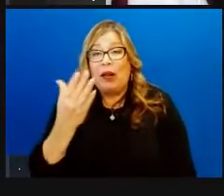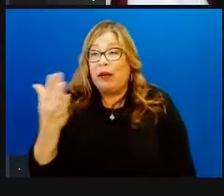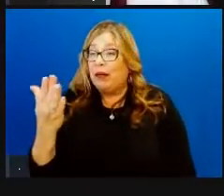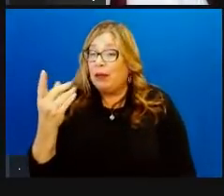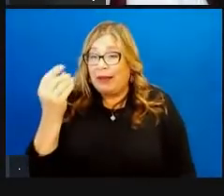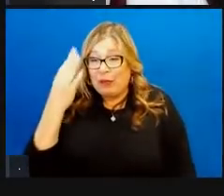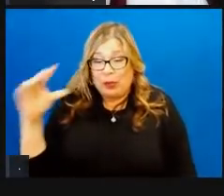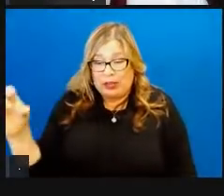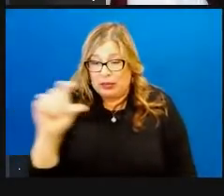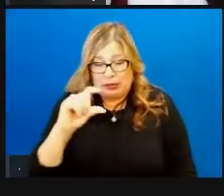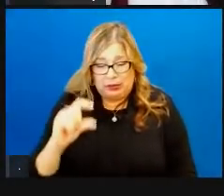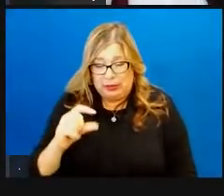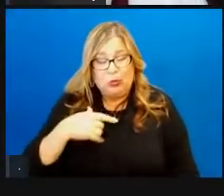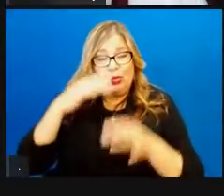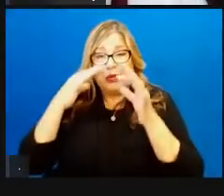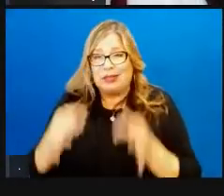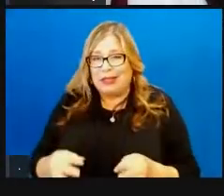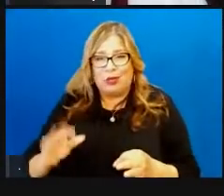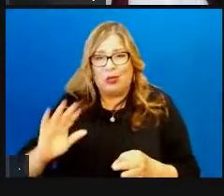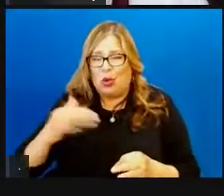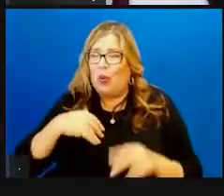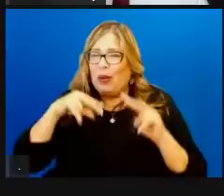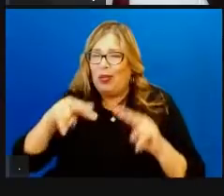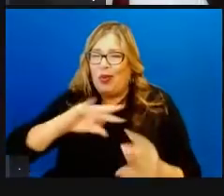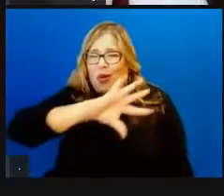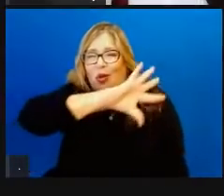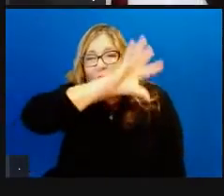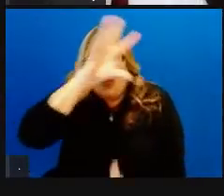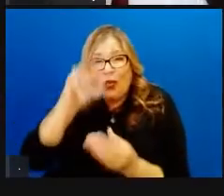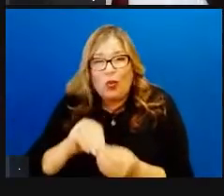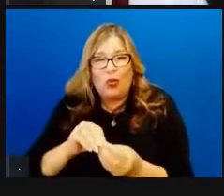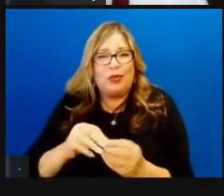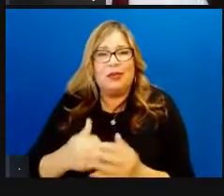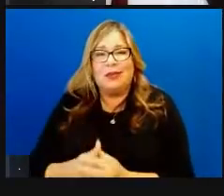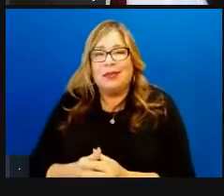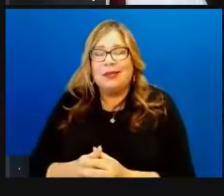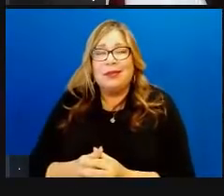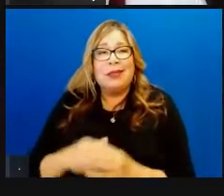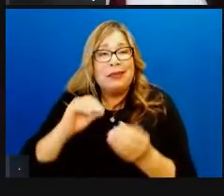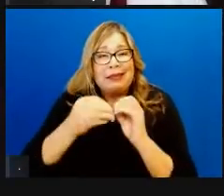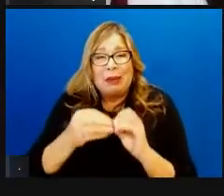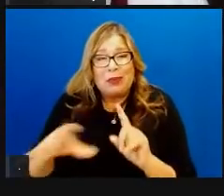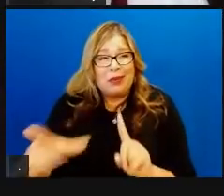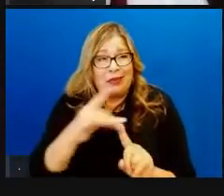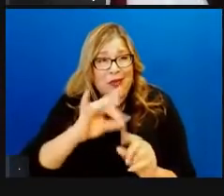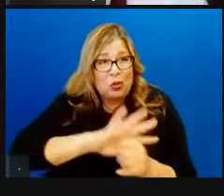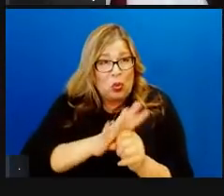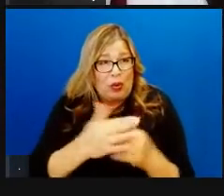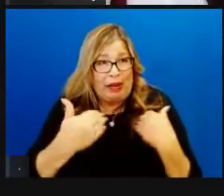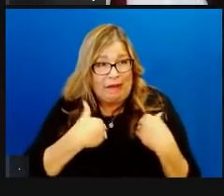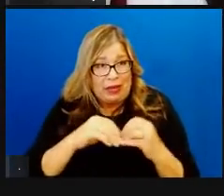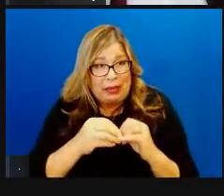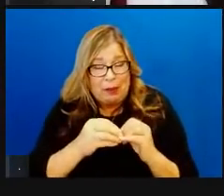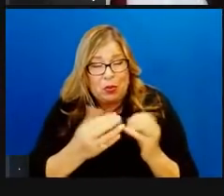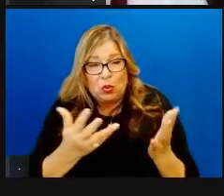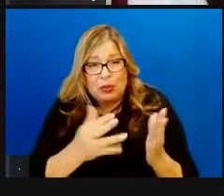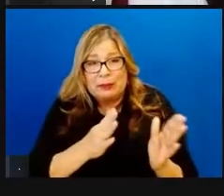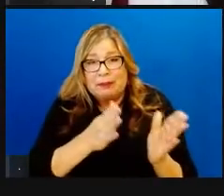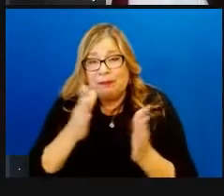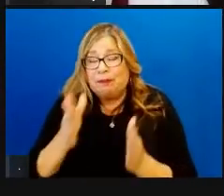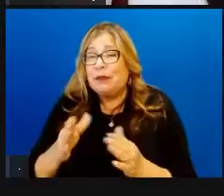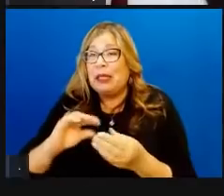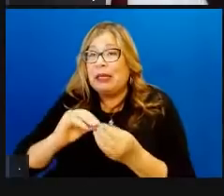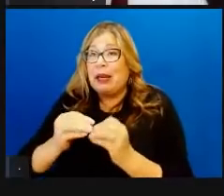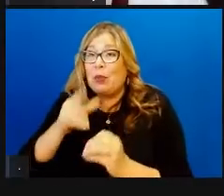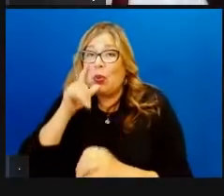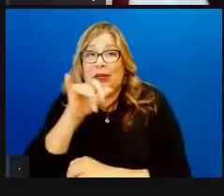look, things like cases, things like hospitalizations, vaccination rates. As I mentioned, vaccines save